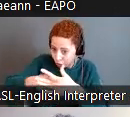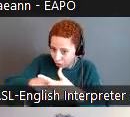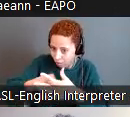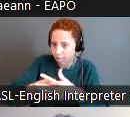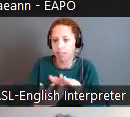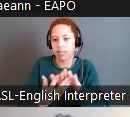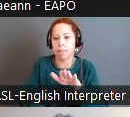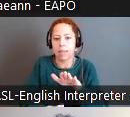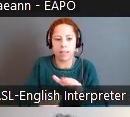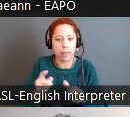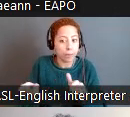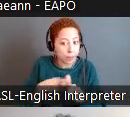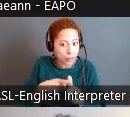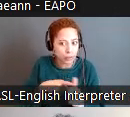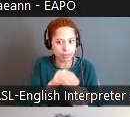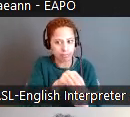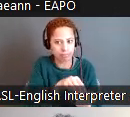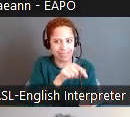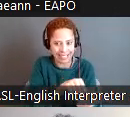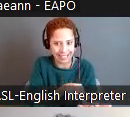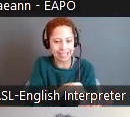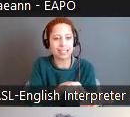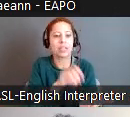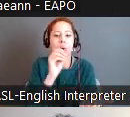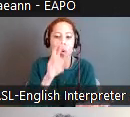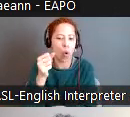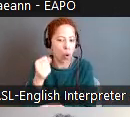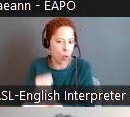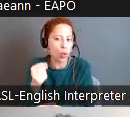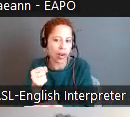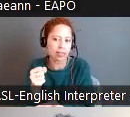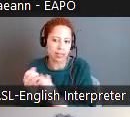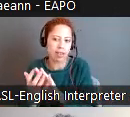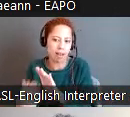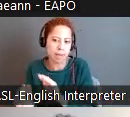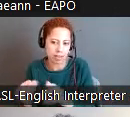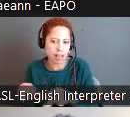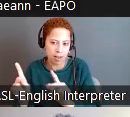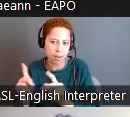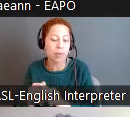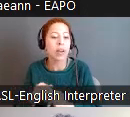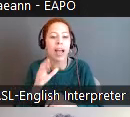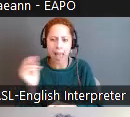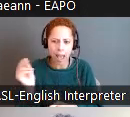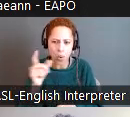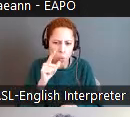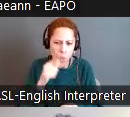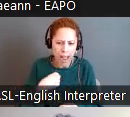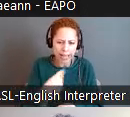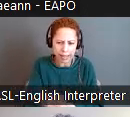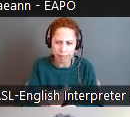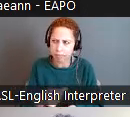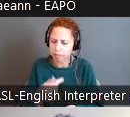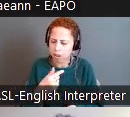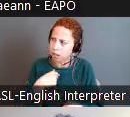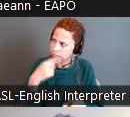notarized copy of the document. So, and then keep track. Who have you given the document to? So have you given a copy to your doctor? Have